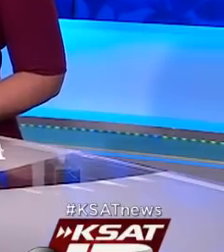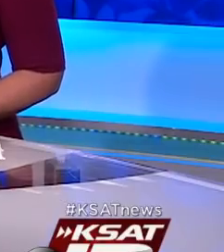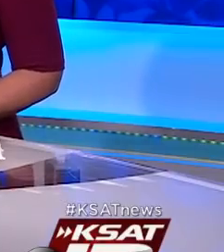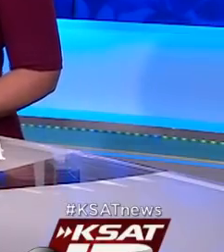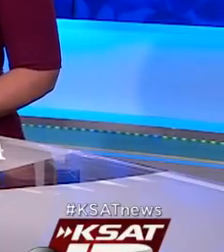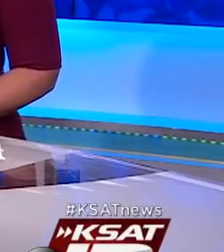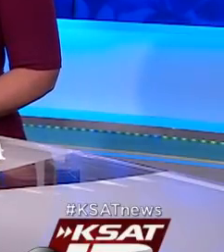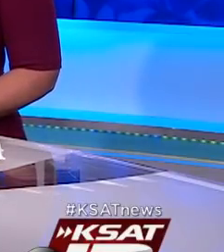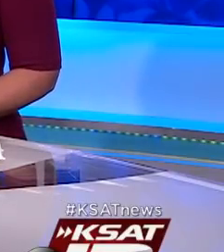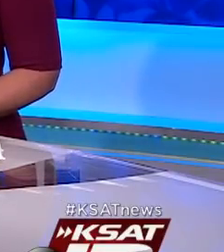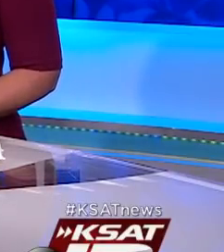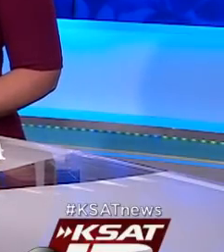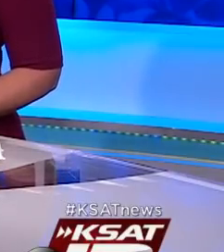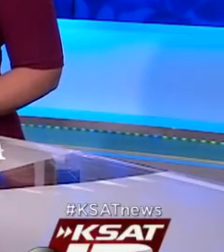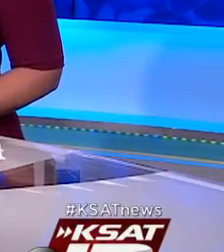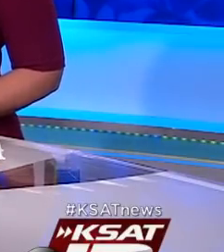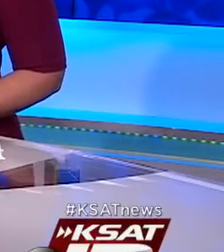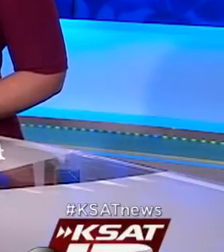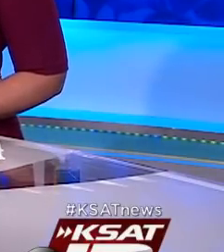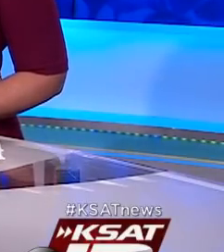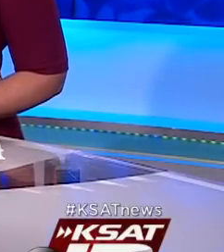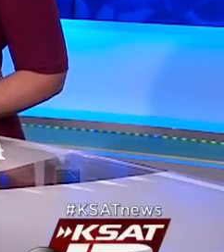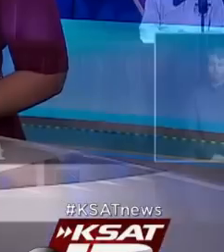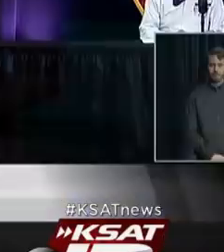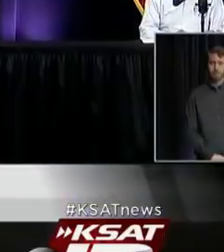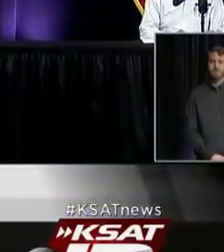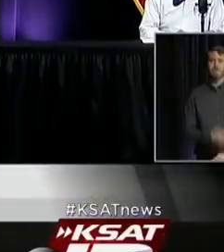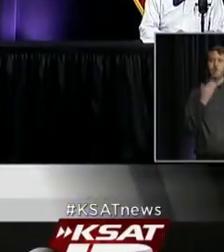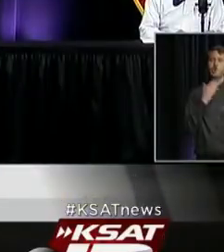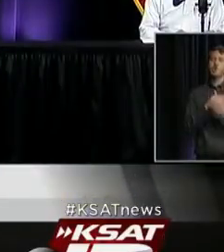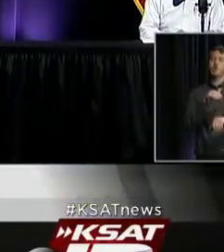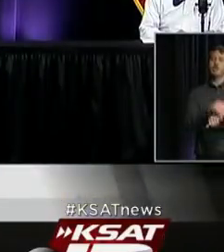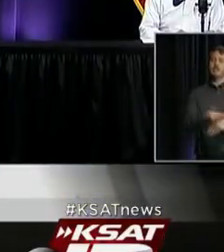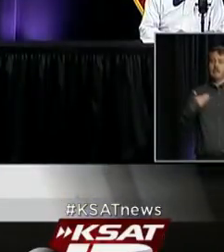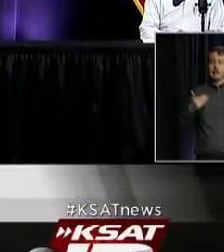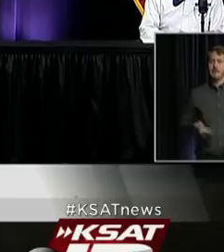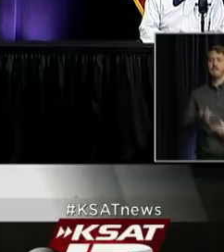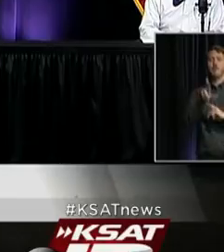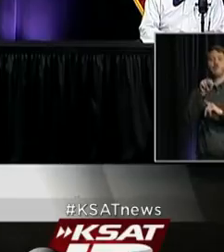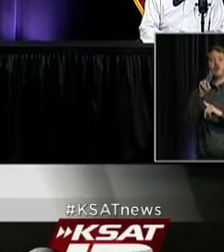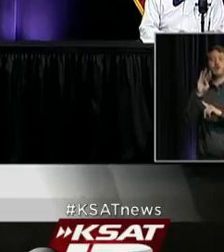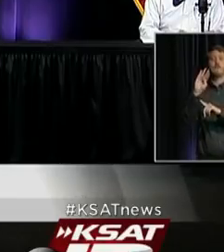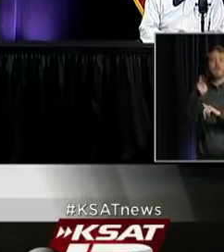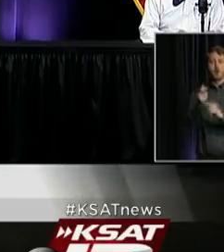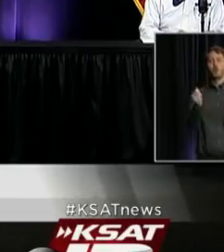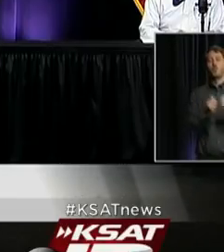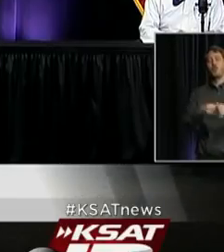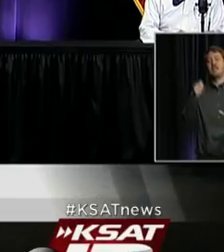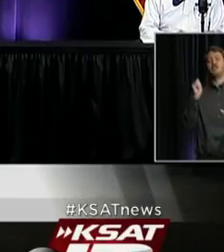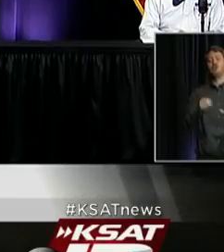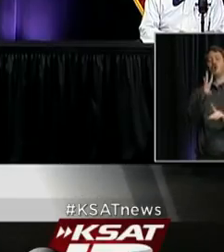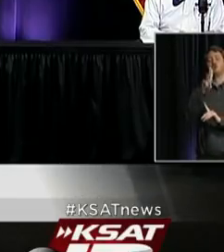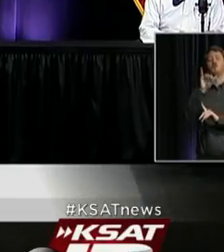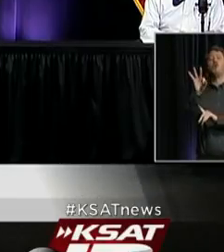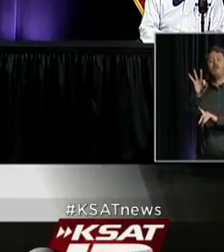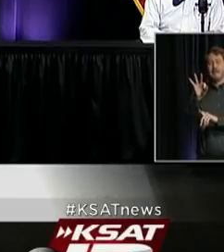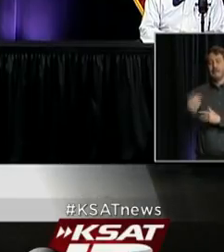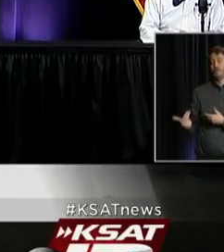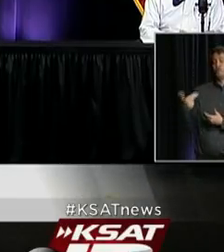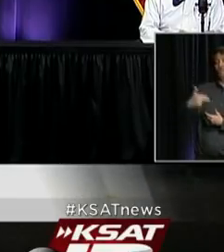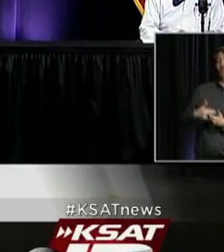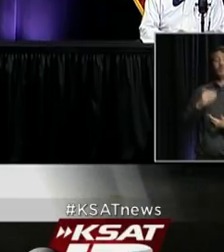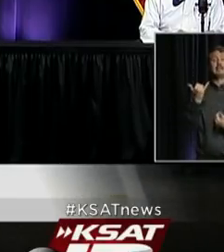the vaccine. Very exciting news. Of course, being eligible and being able to find a vaccine, two different things. Let's go to City Hall for